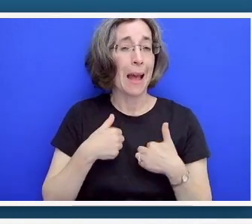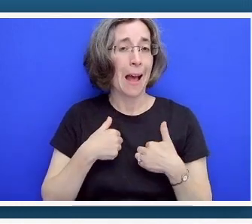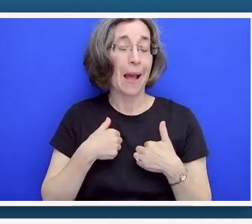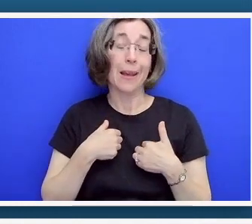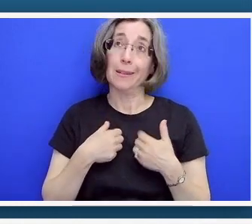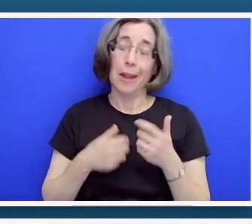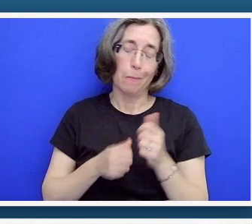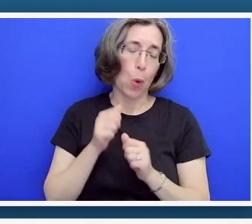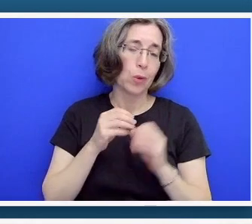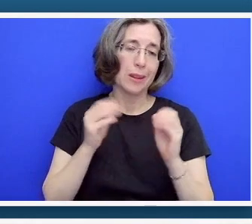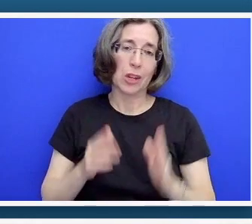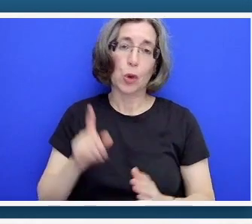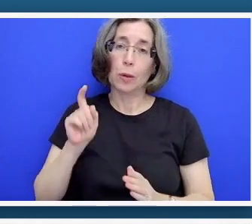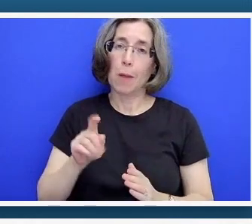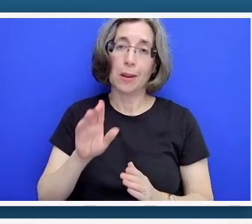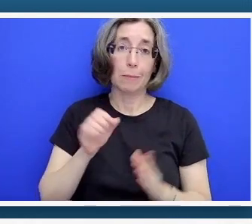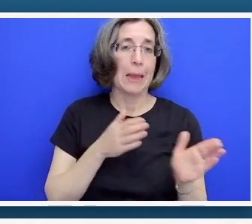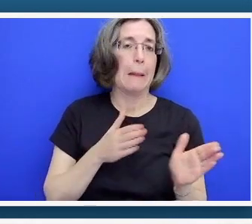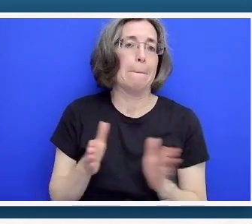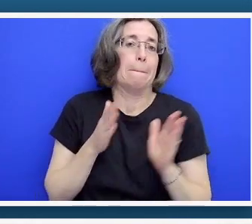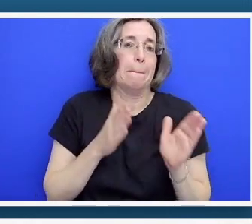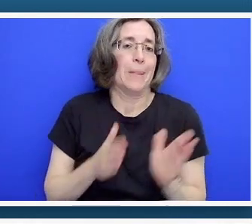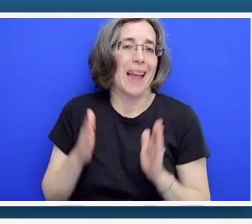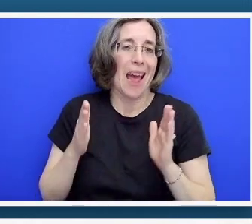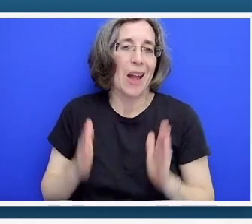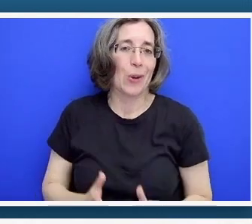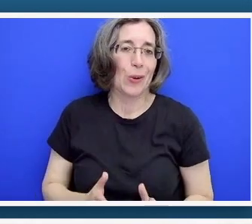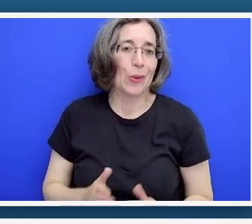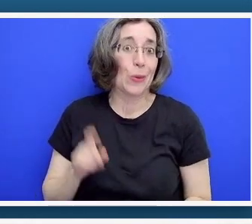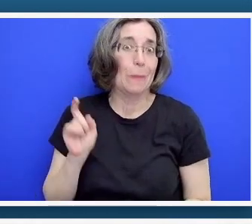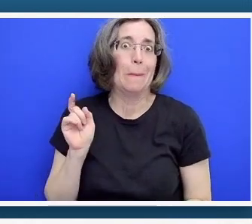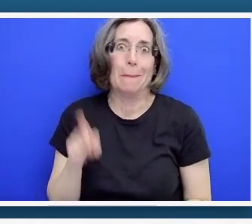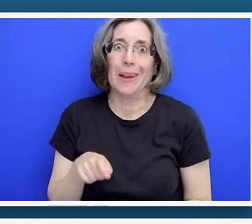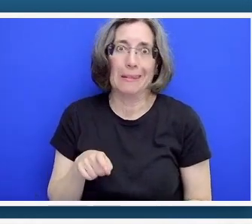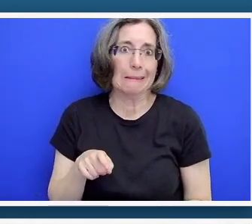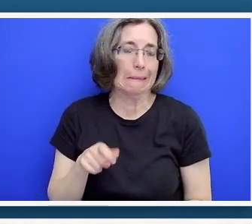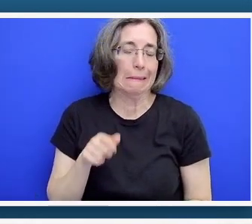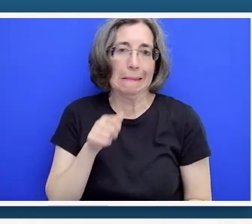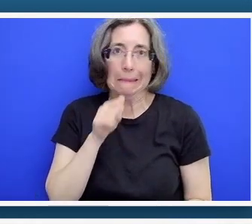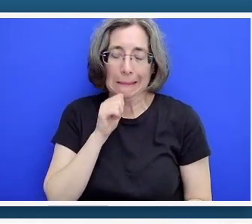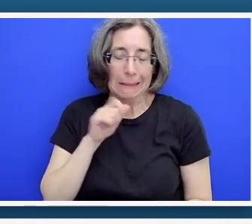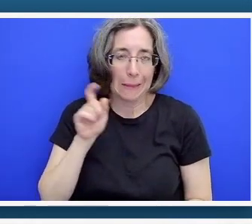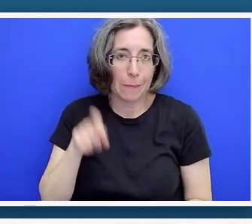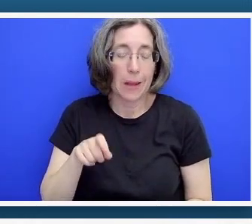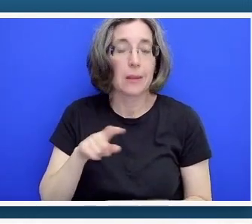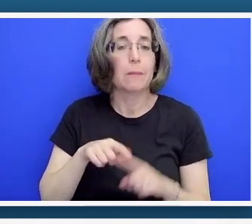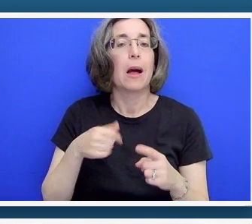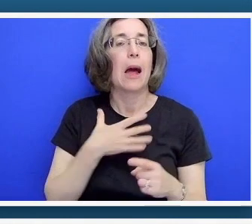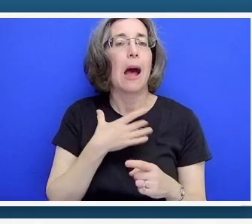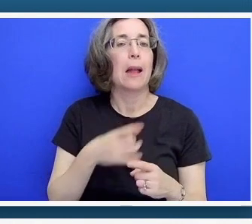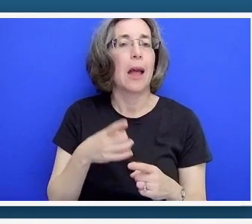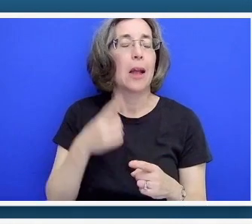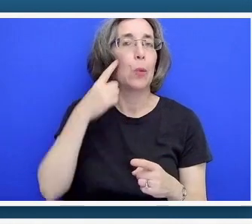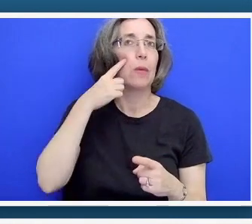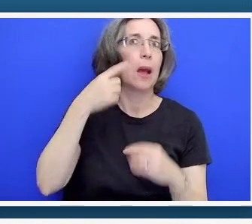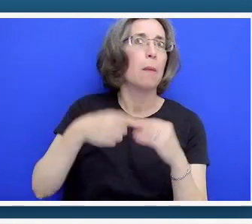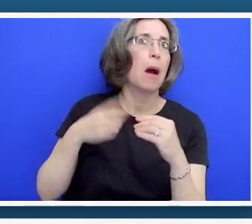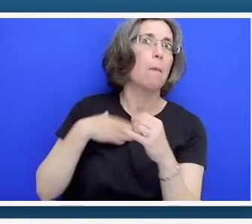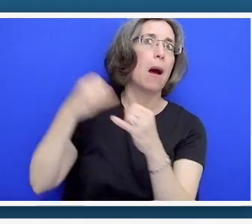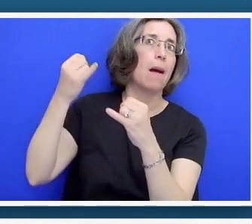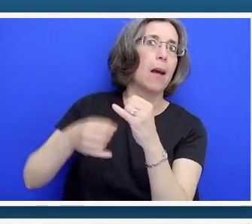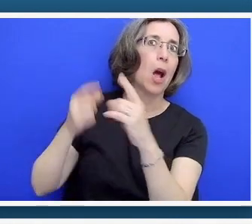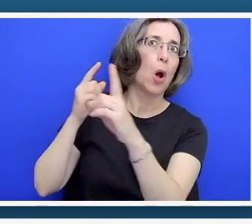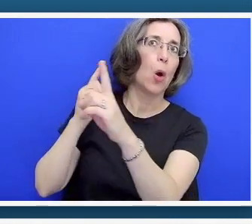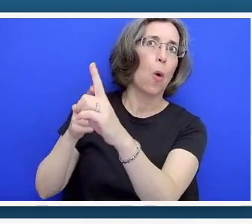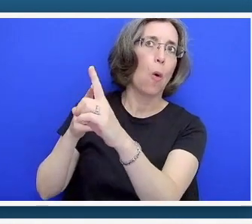But I like to plan with the end in mind. It's called backwards design, and I really like to think that at the end of this unit, at